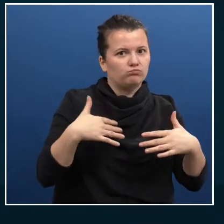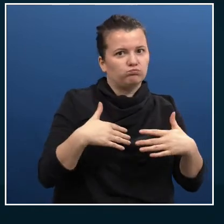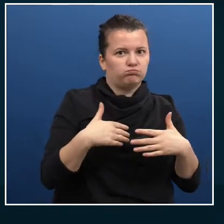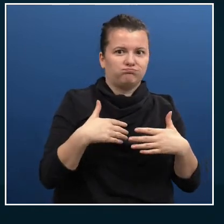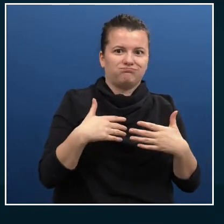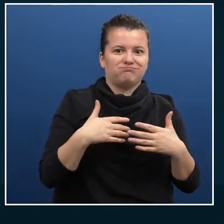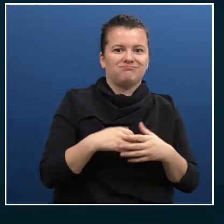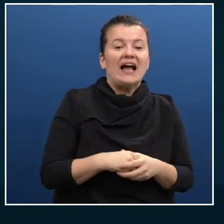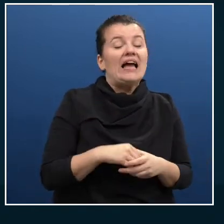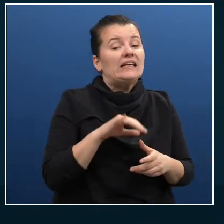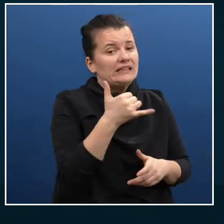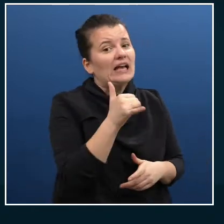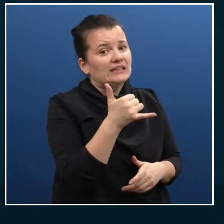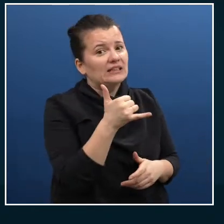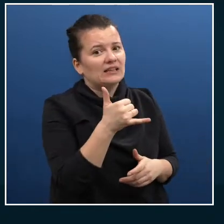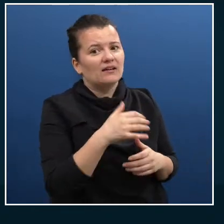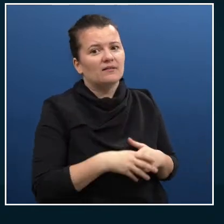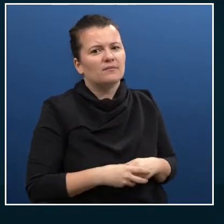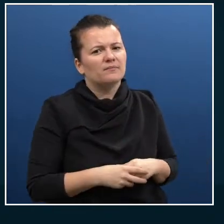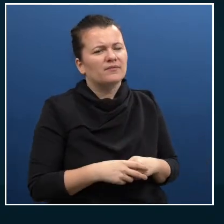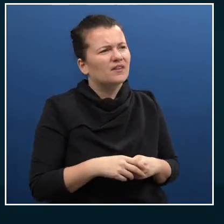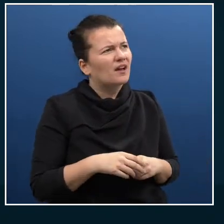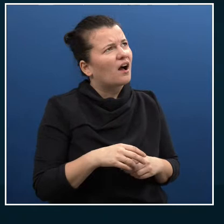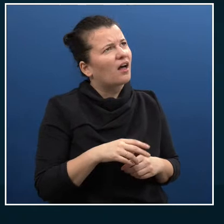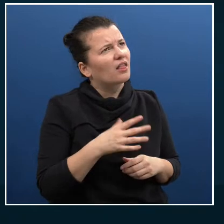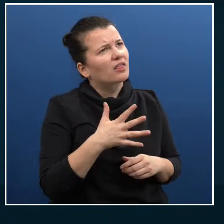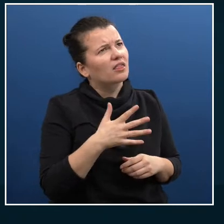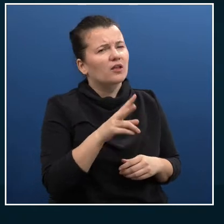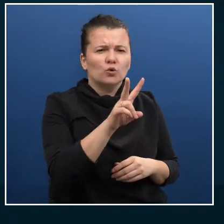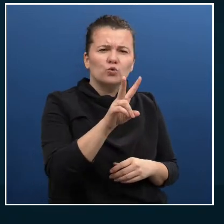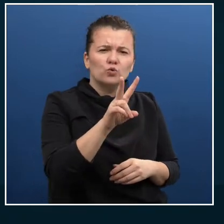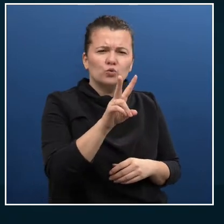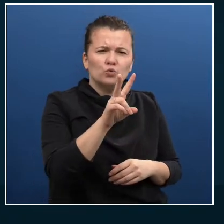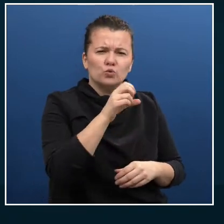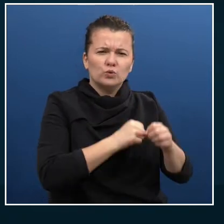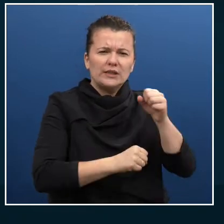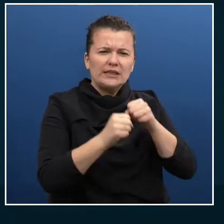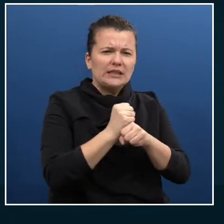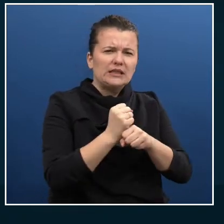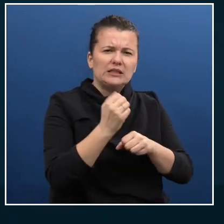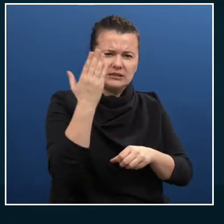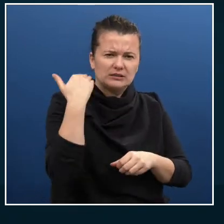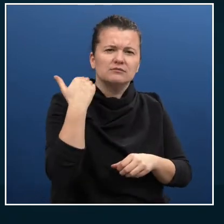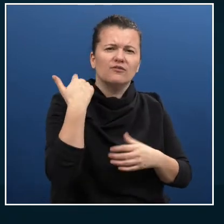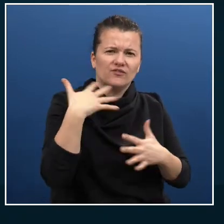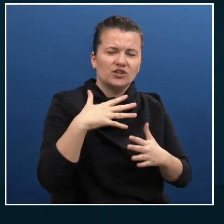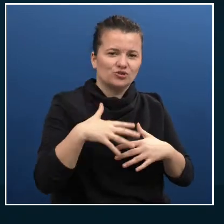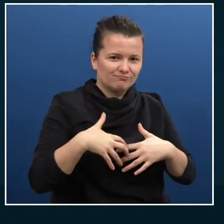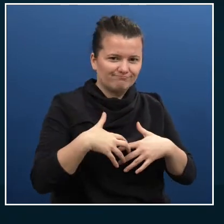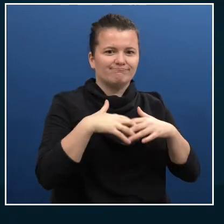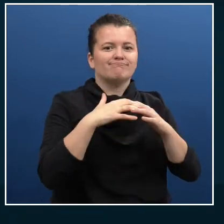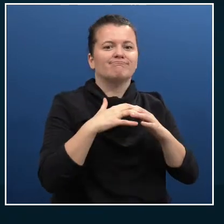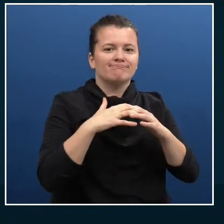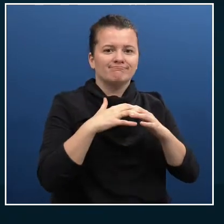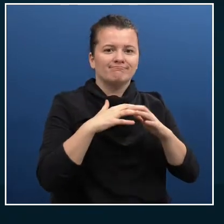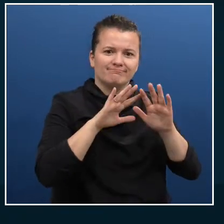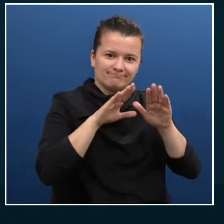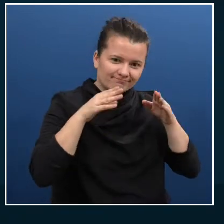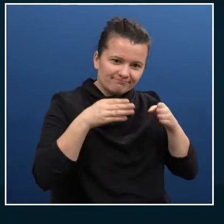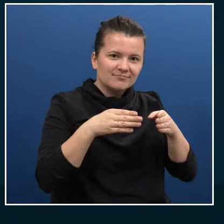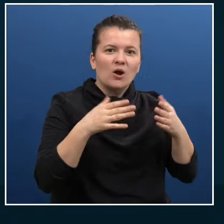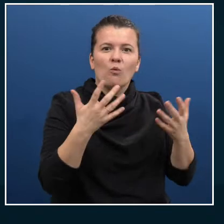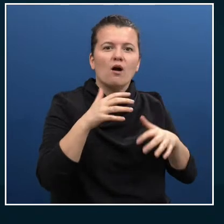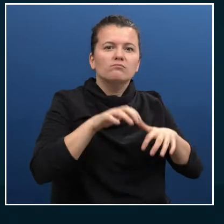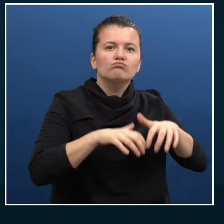started, I think 2 years ago. I started with, I wanted to start a blog, and then